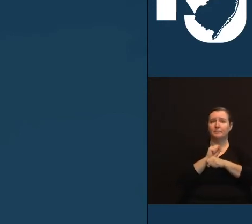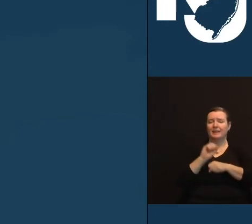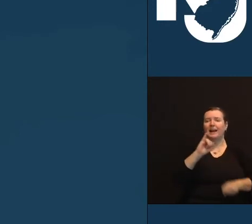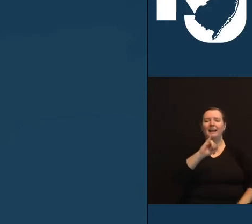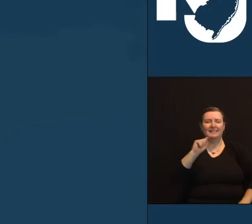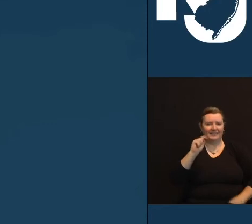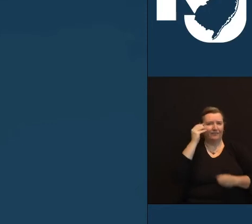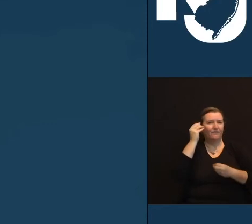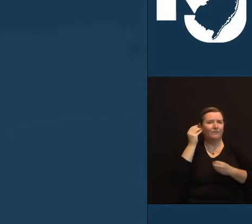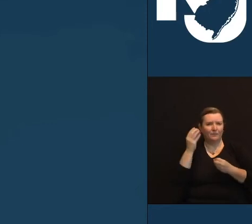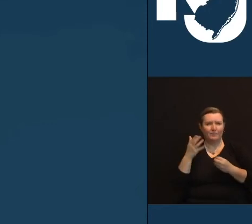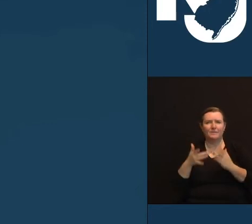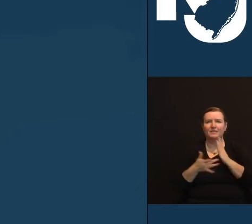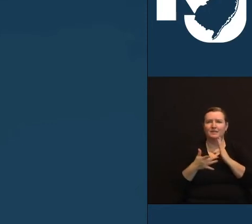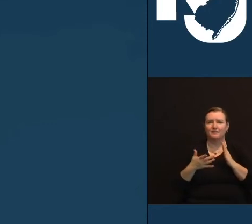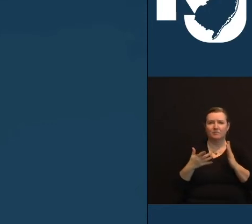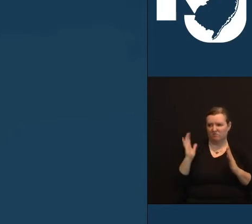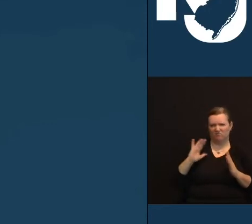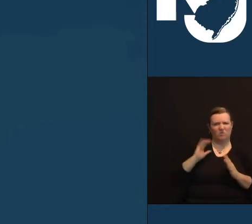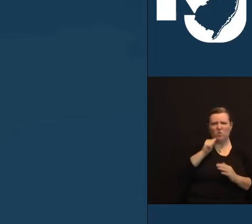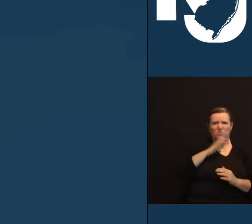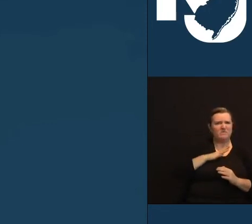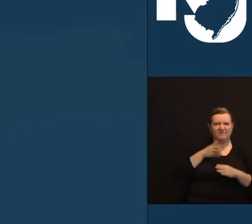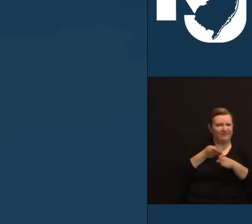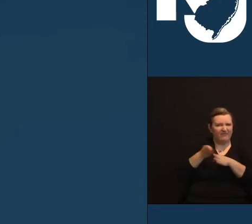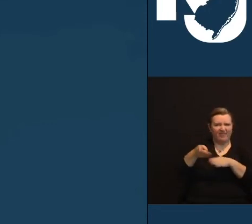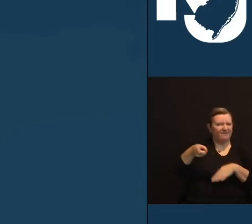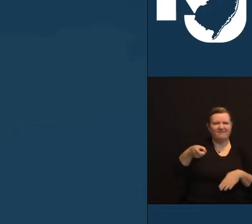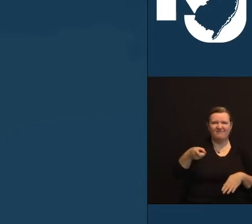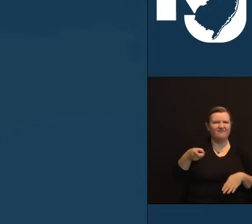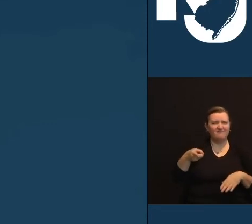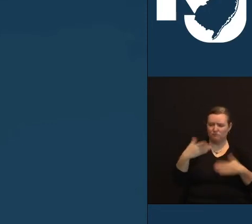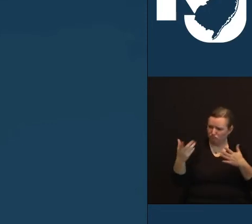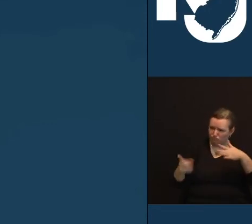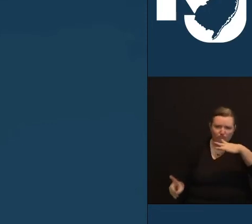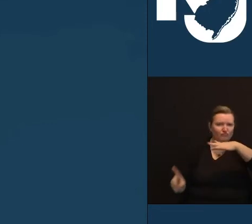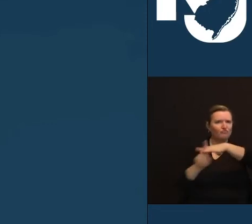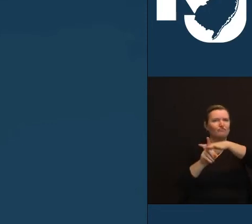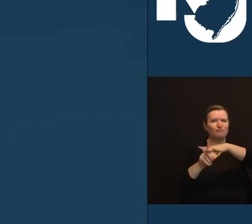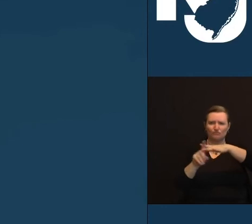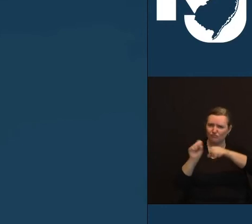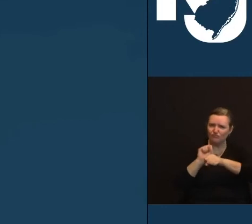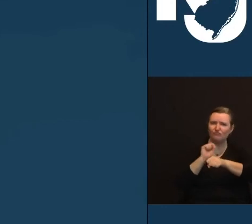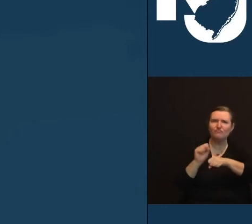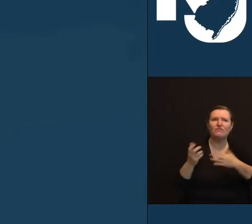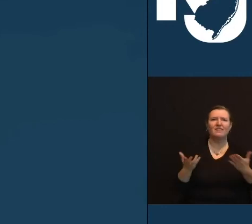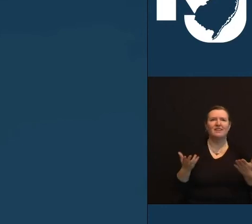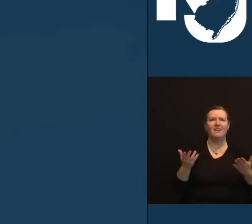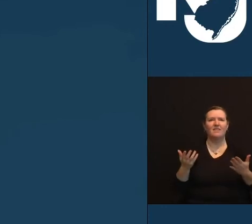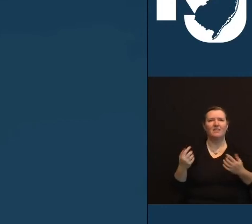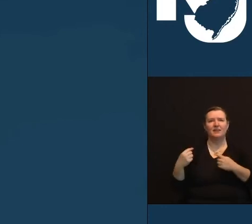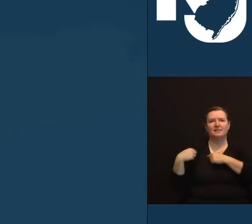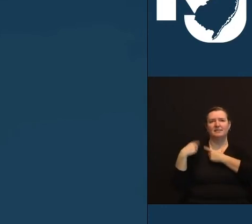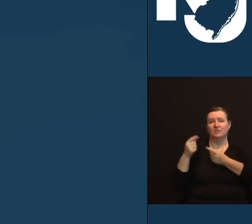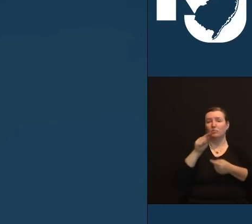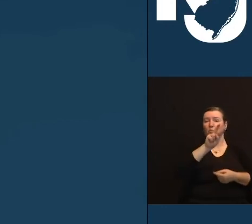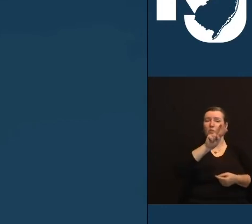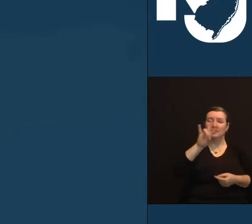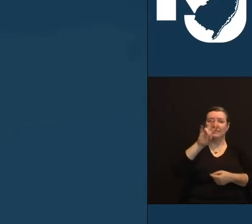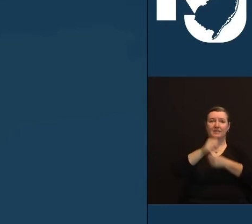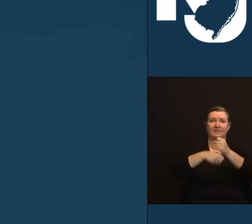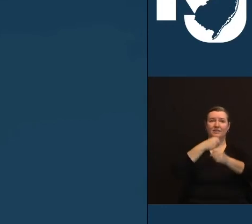women weren't yet there. And for the past 27 years, she was a help desk supervisor for ASCO Power Technologies